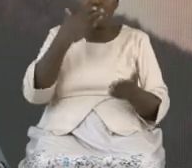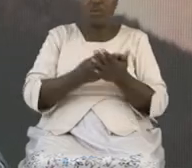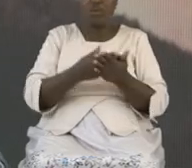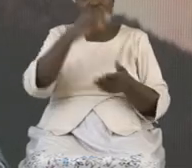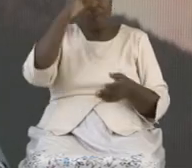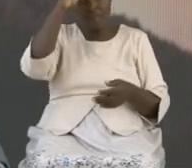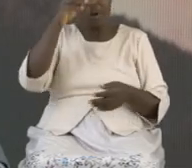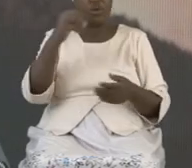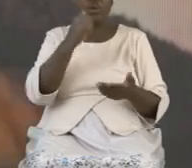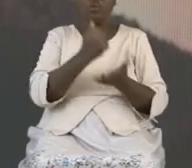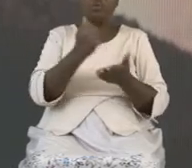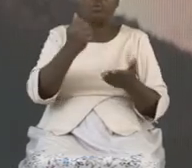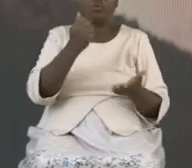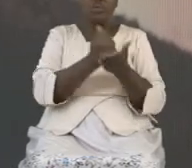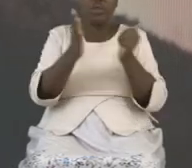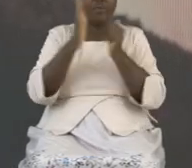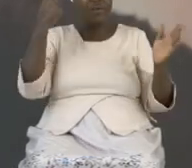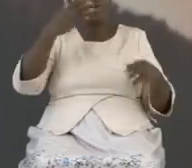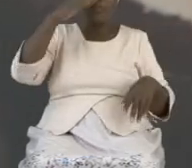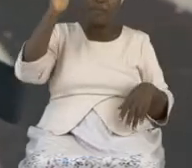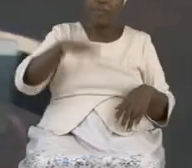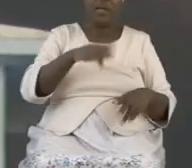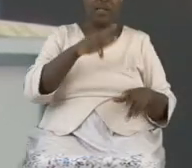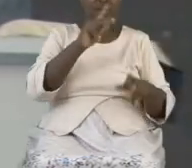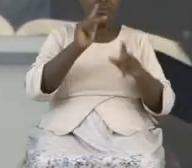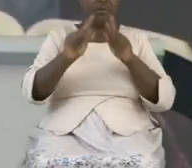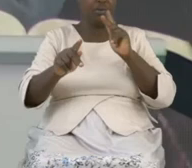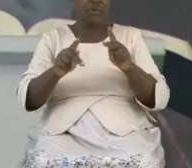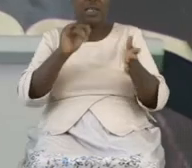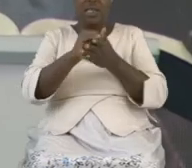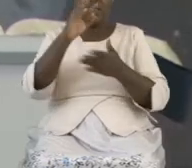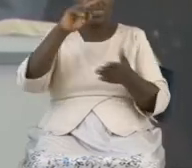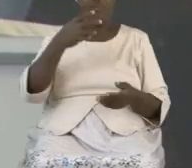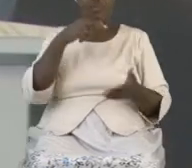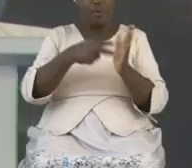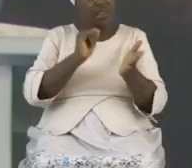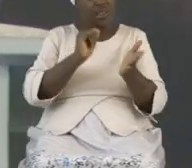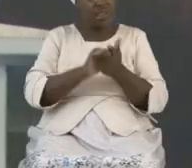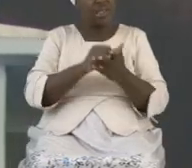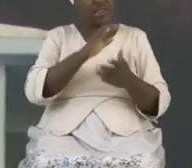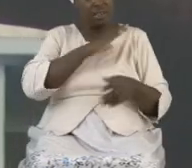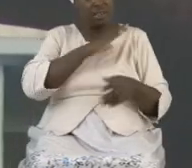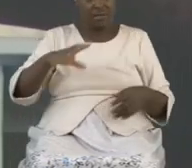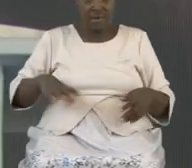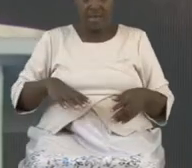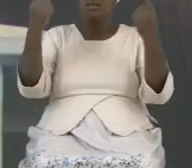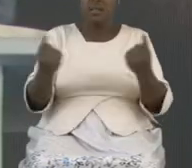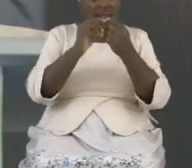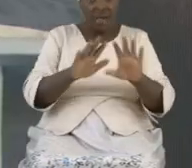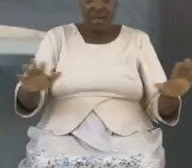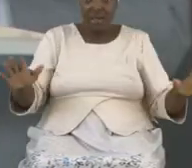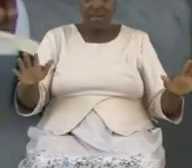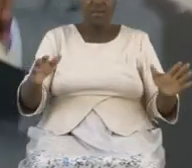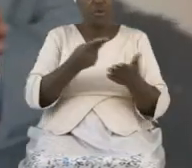the bad people. That's the purpose. That Christ, sinless, holy, and